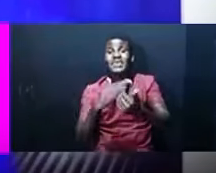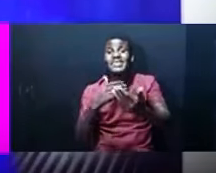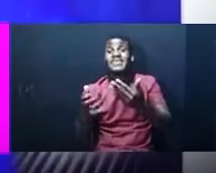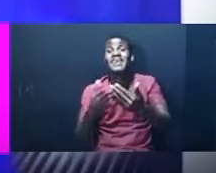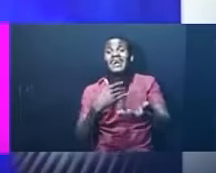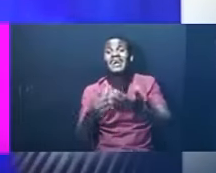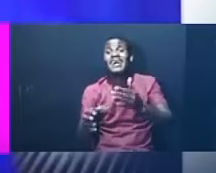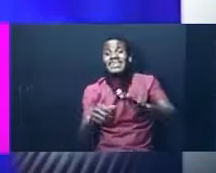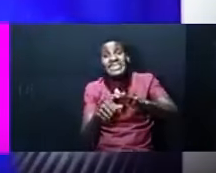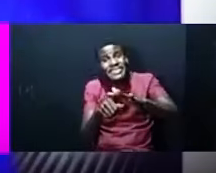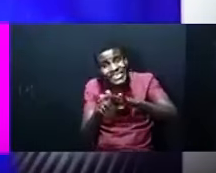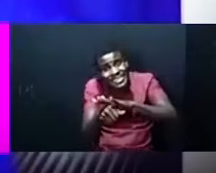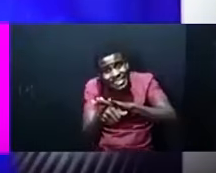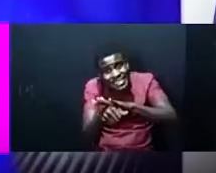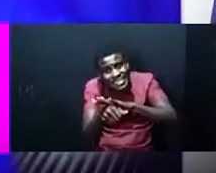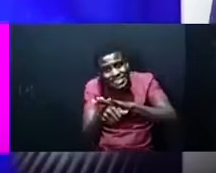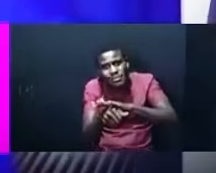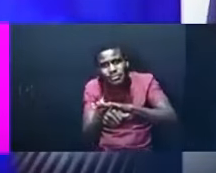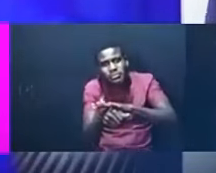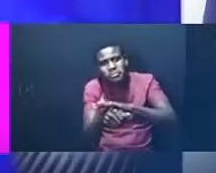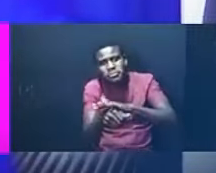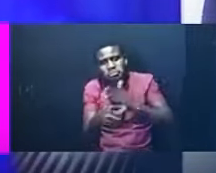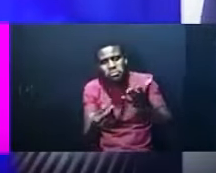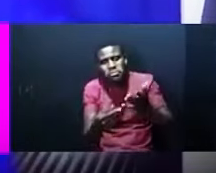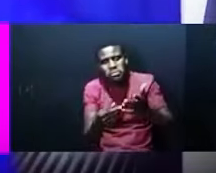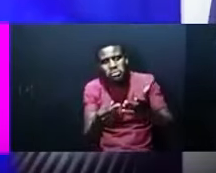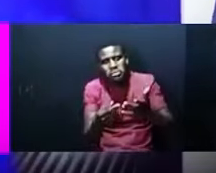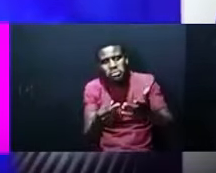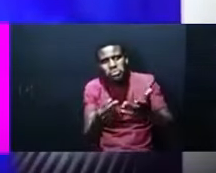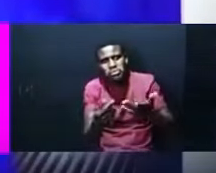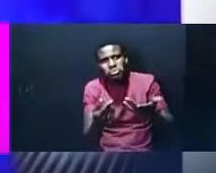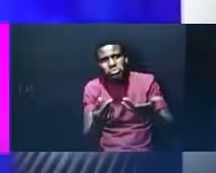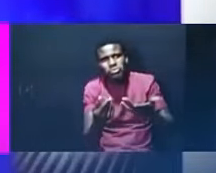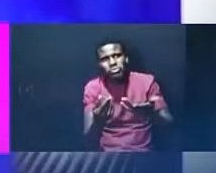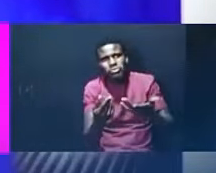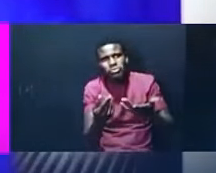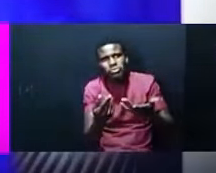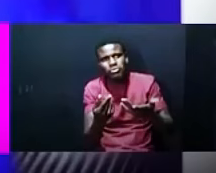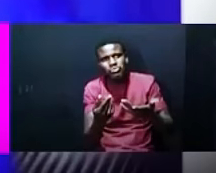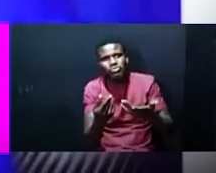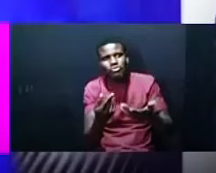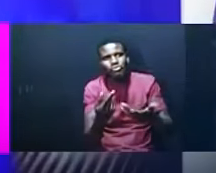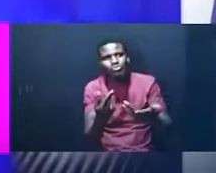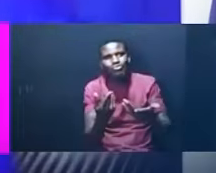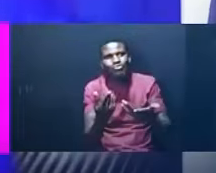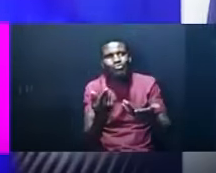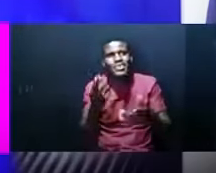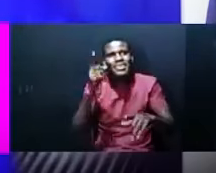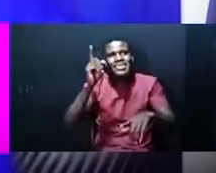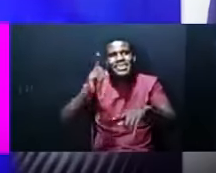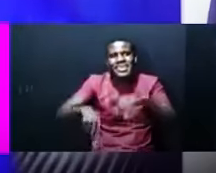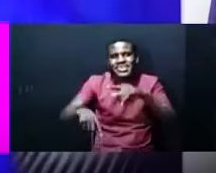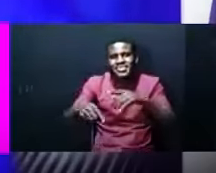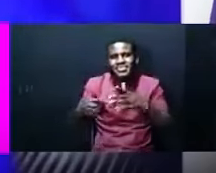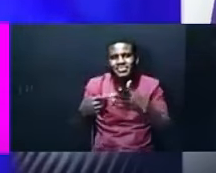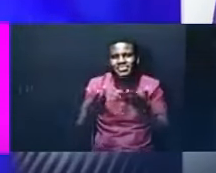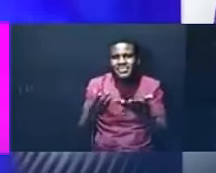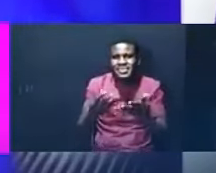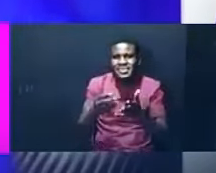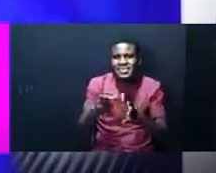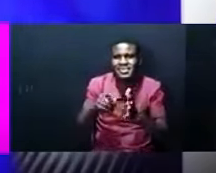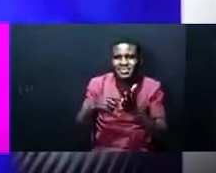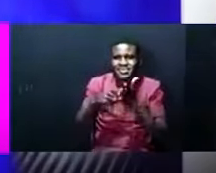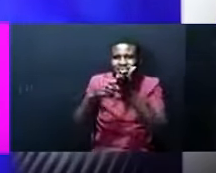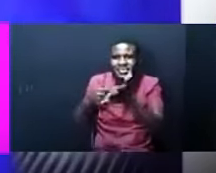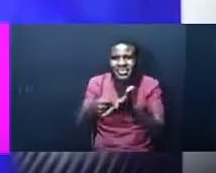hidden is meant to be disclosed, and whatever is concealed is meant to